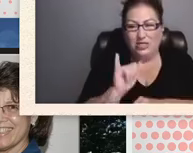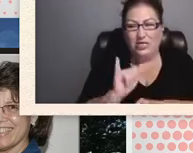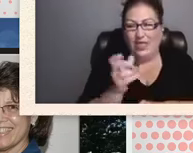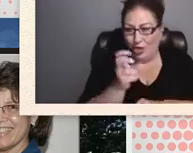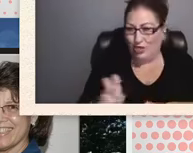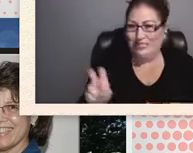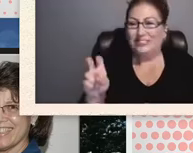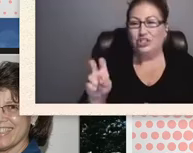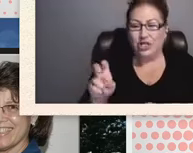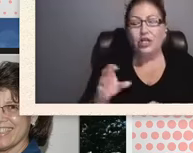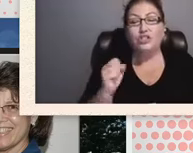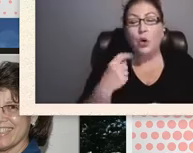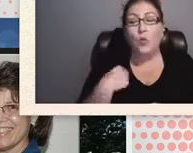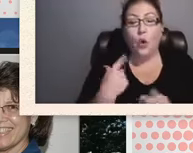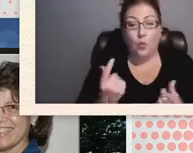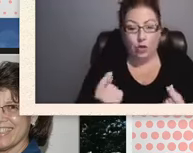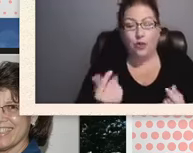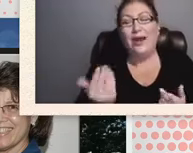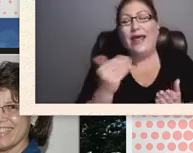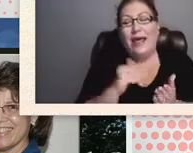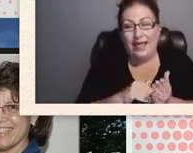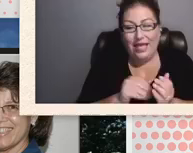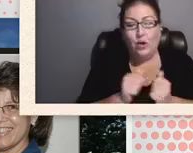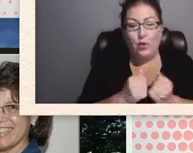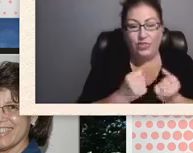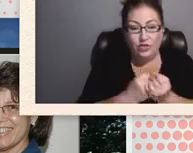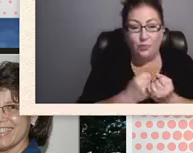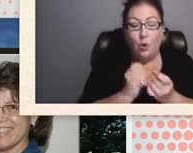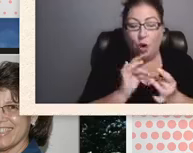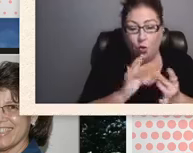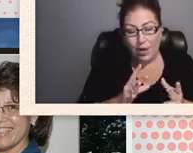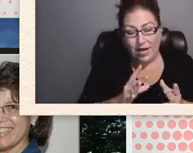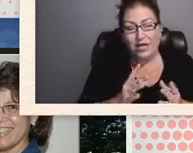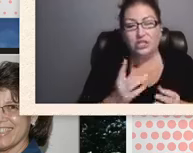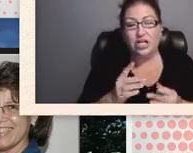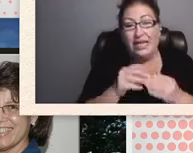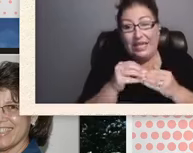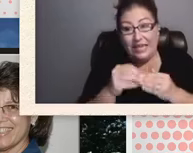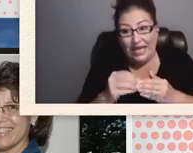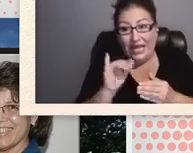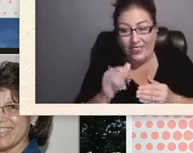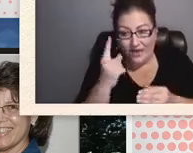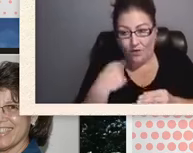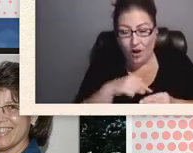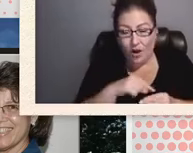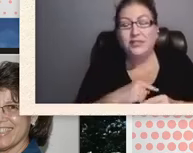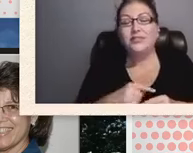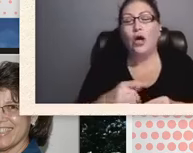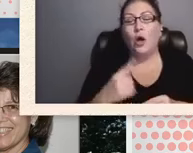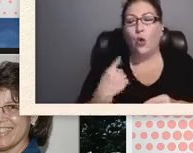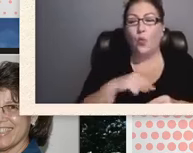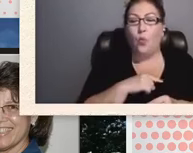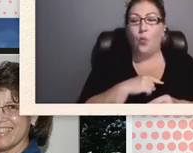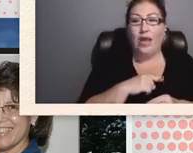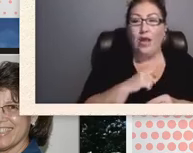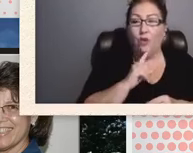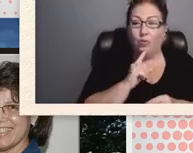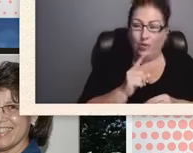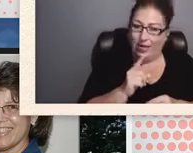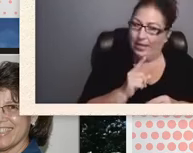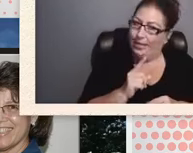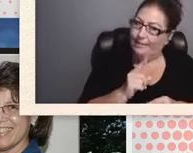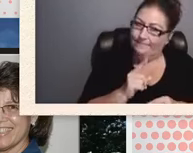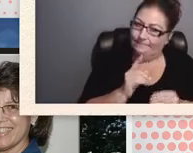what we're doing, and again, with the support coordinators kind of leading that charge for us, is we are tightening